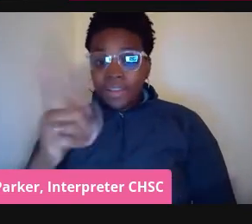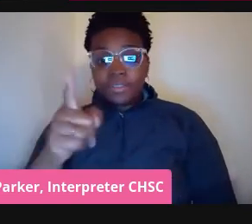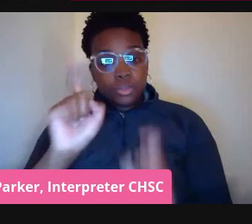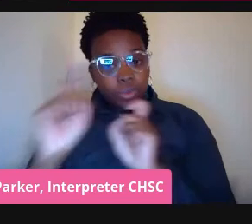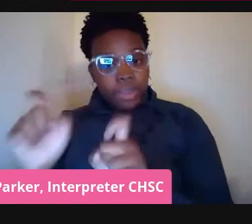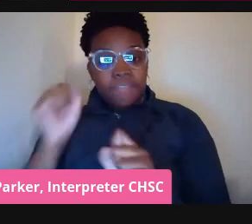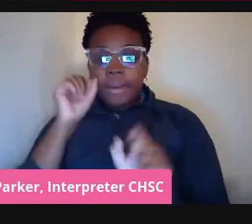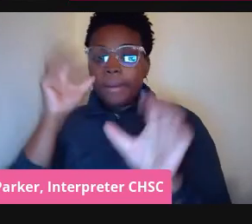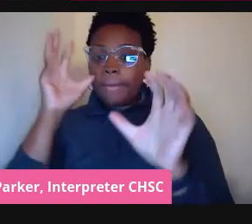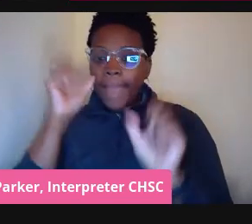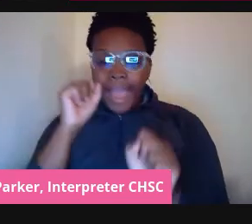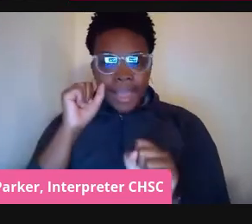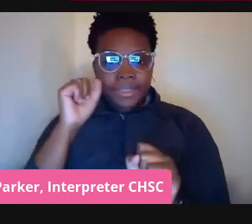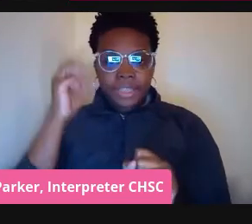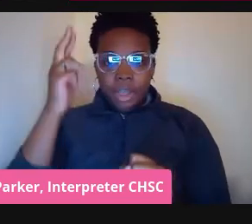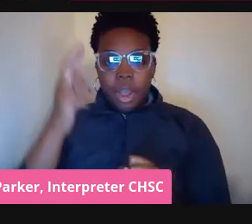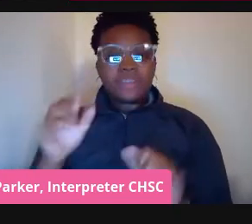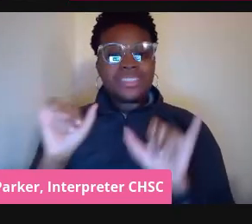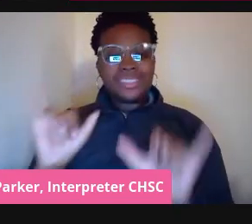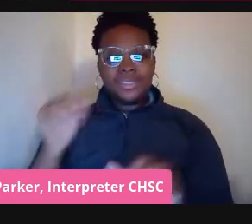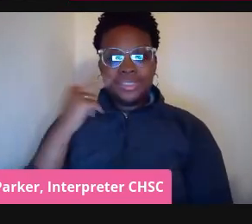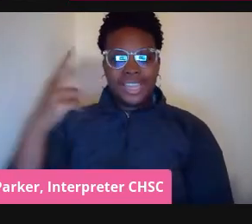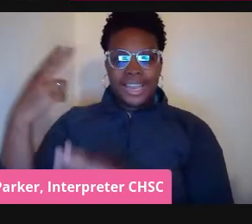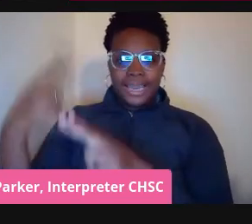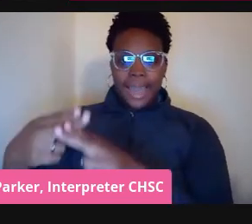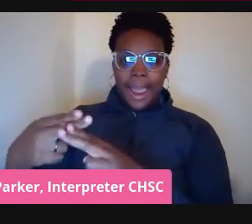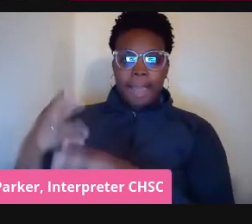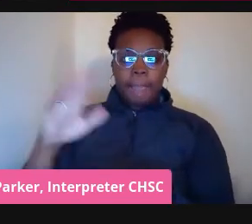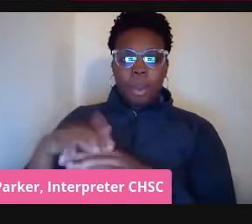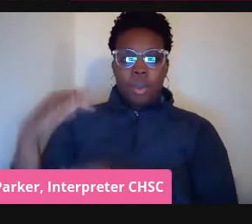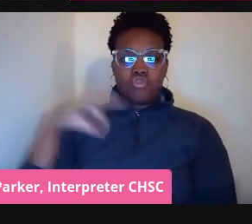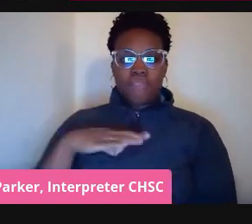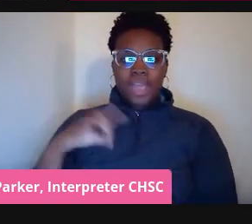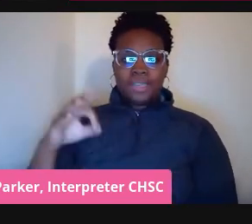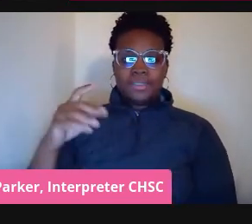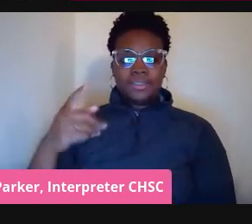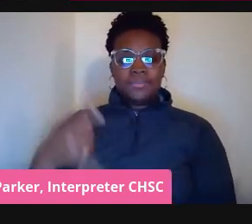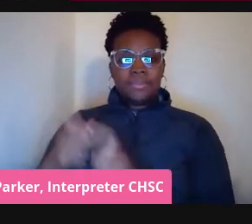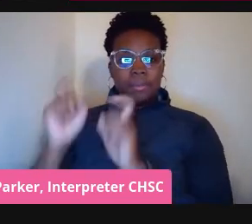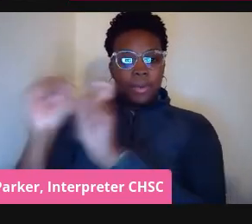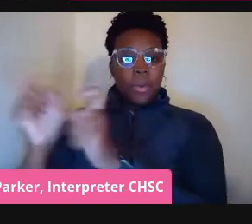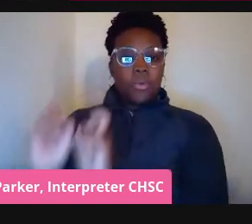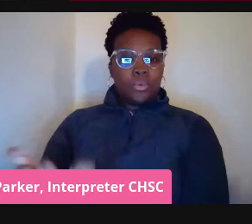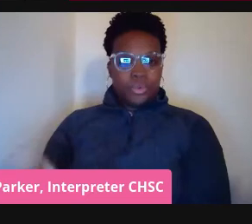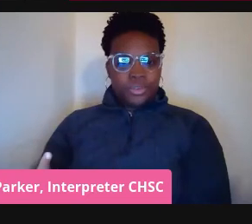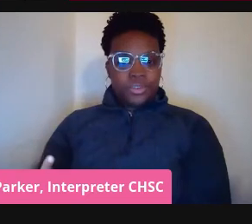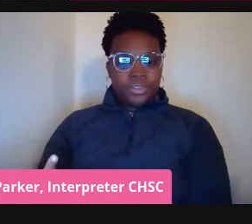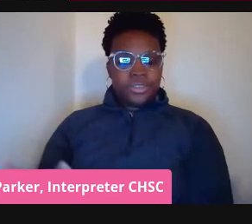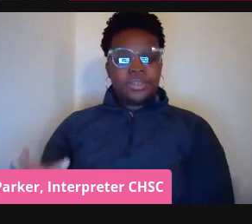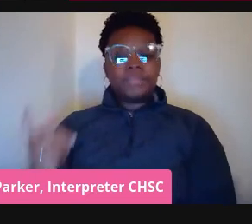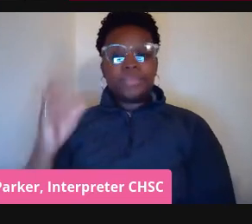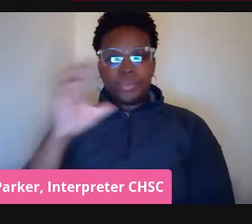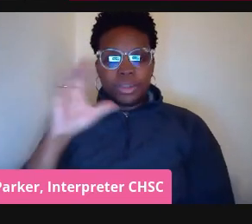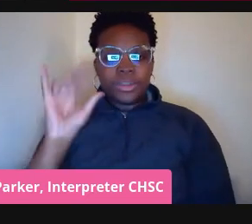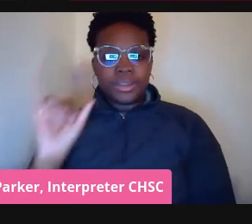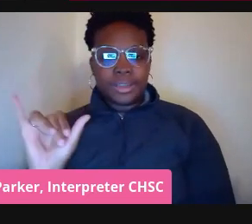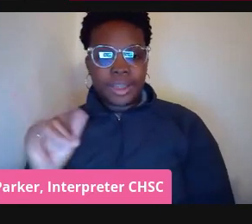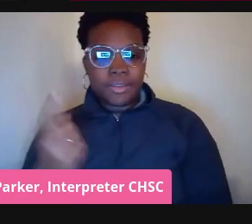cause, and you'll still see your name right there on the credits. So, you know, that's what we're looking at right